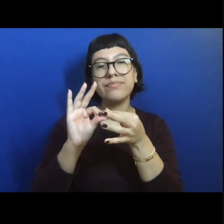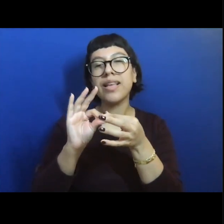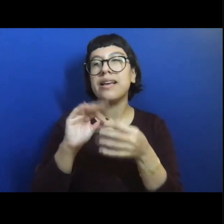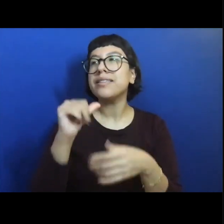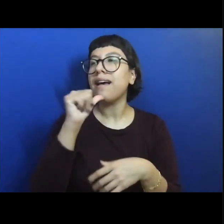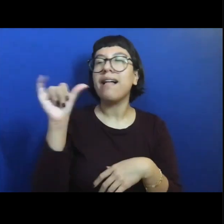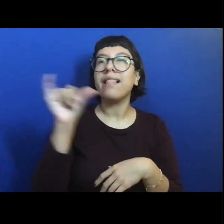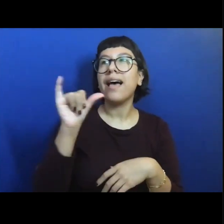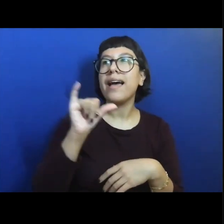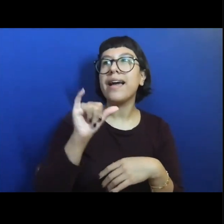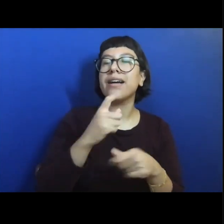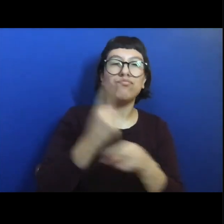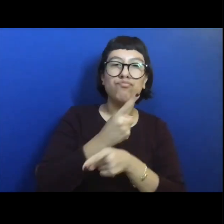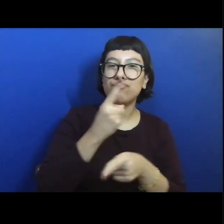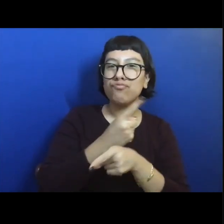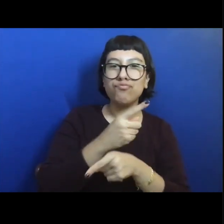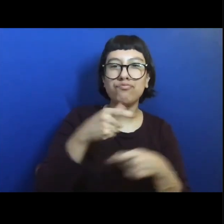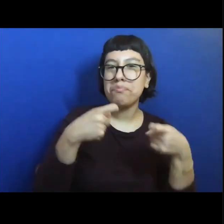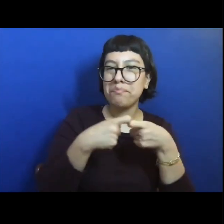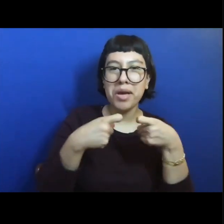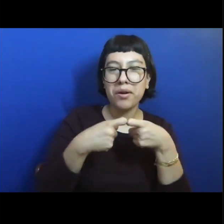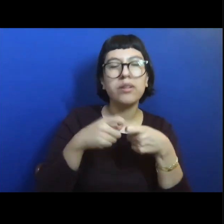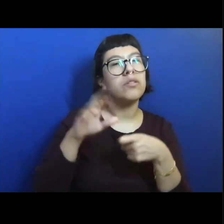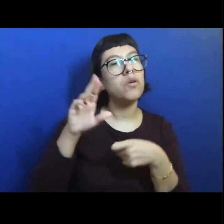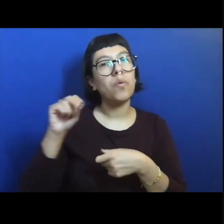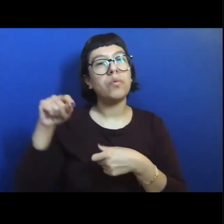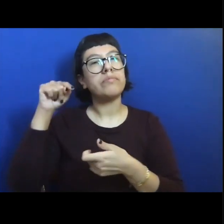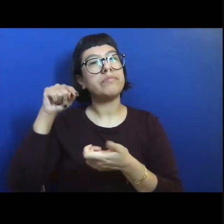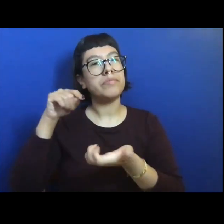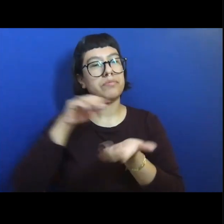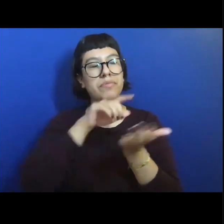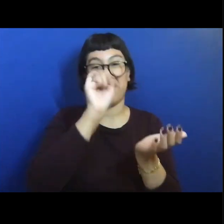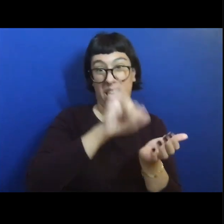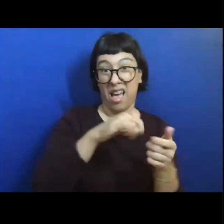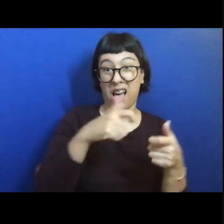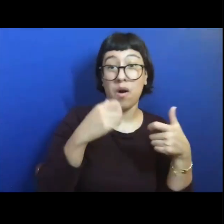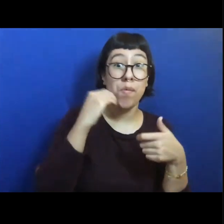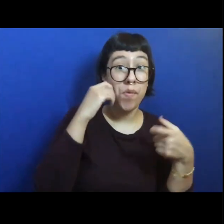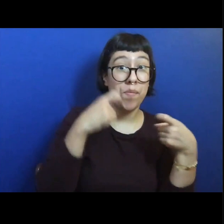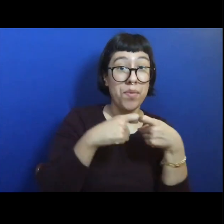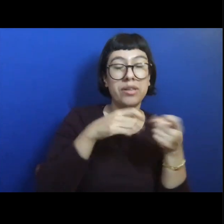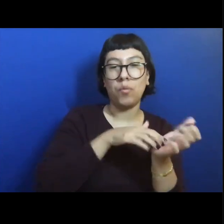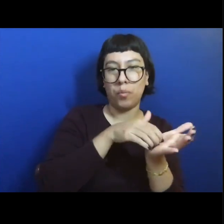like you have at home. It's actually a much weaker battery, but it powers. It